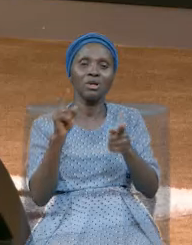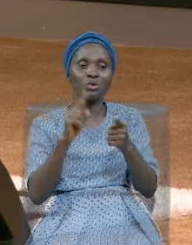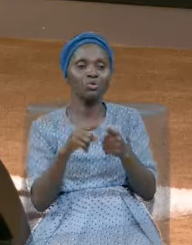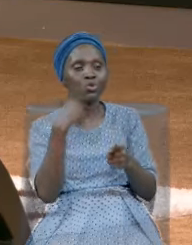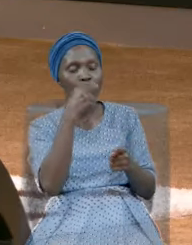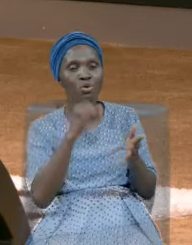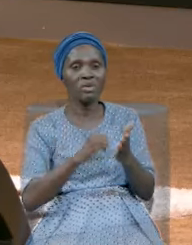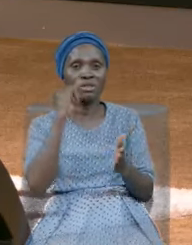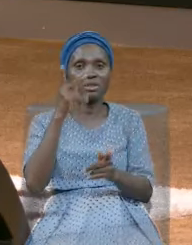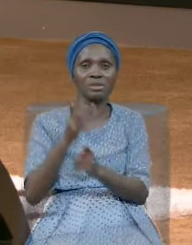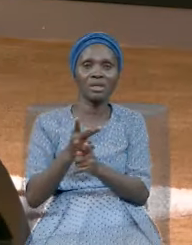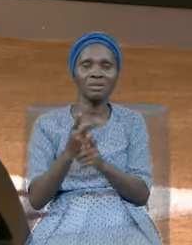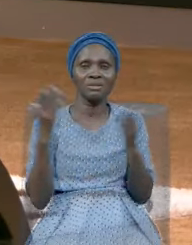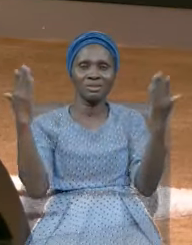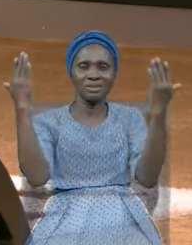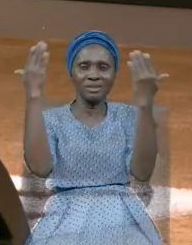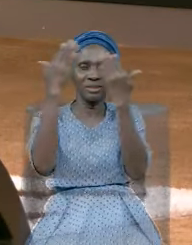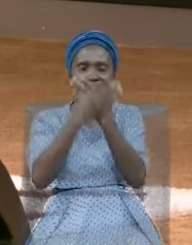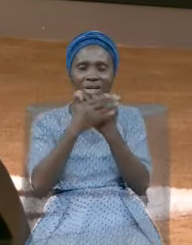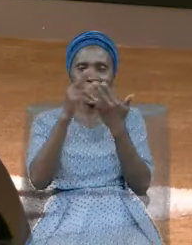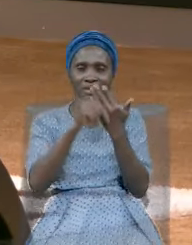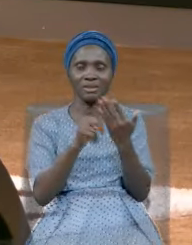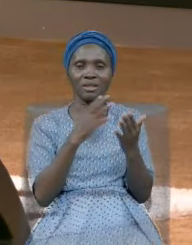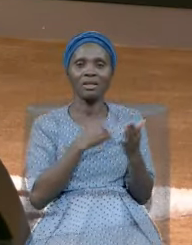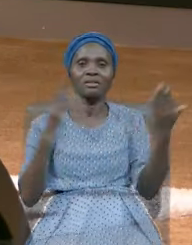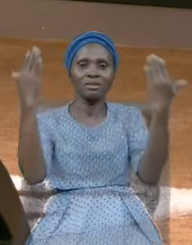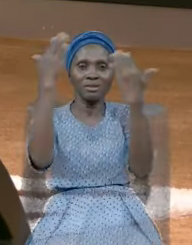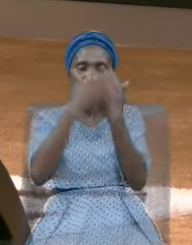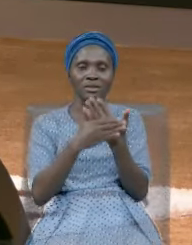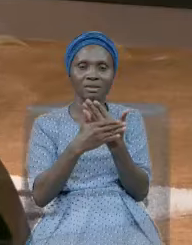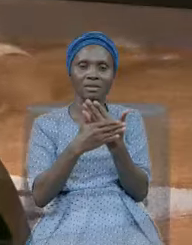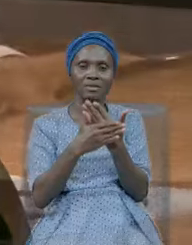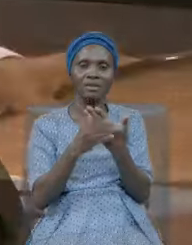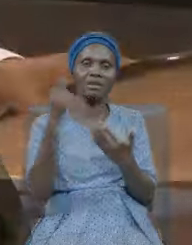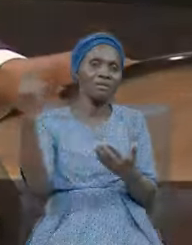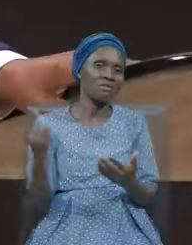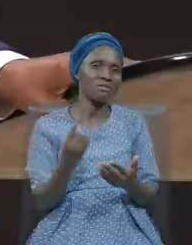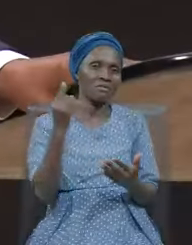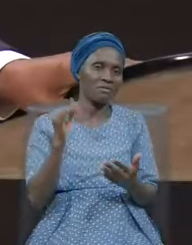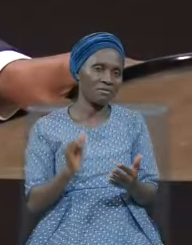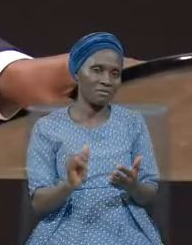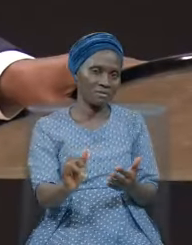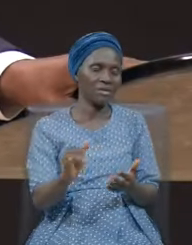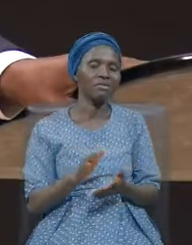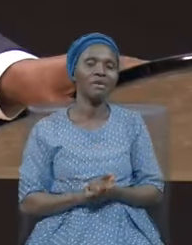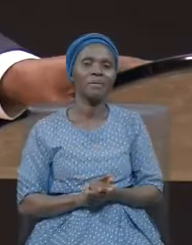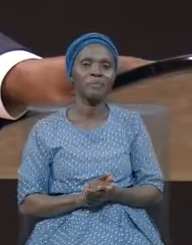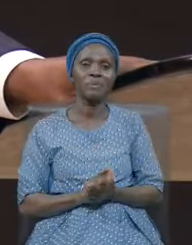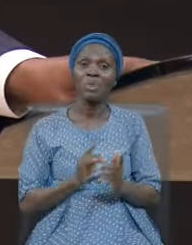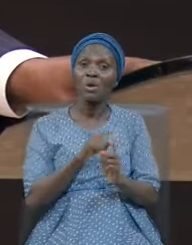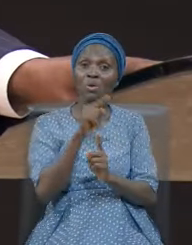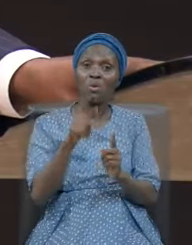of darkness forever. Grace, when it comes into our lives, we need